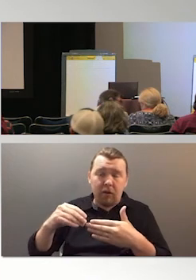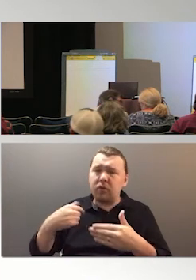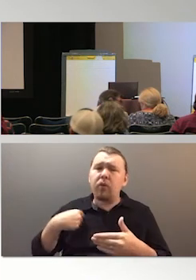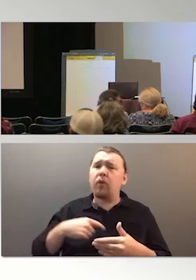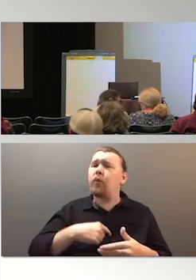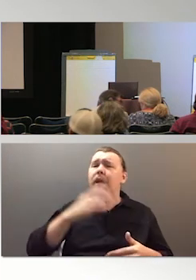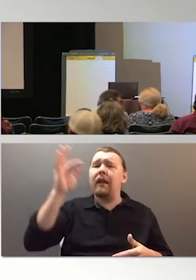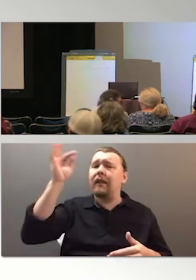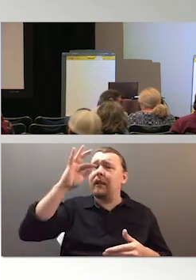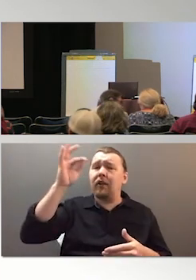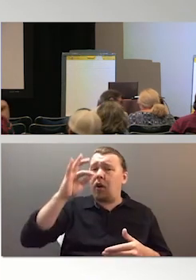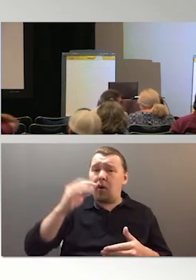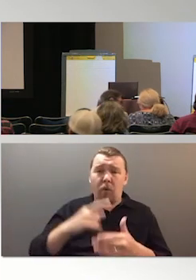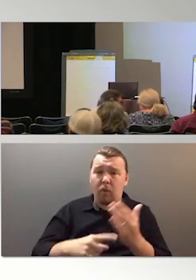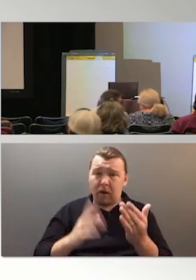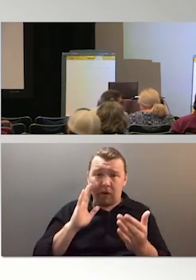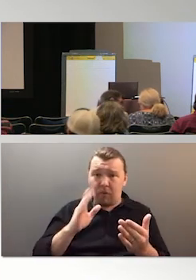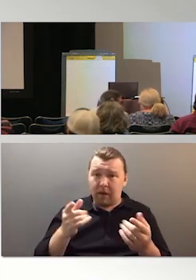know. And